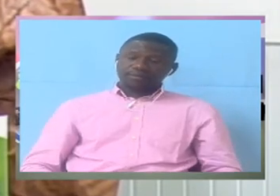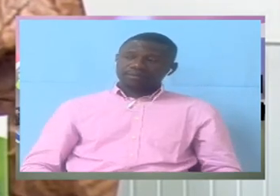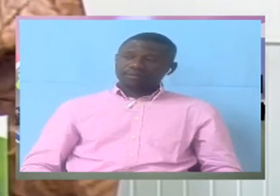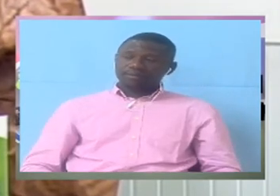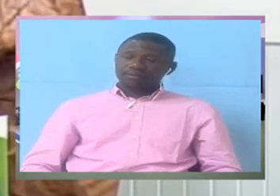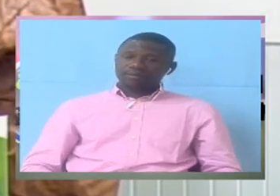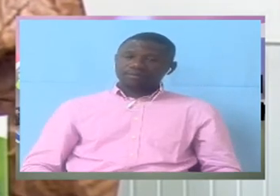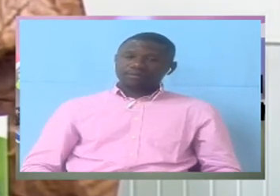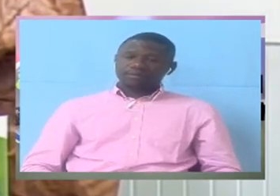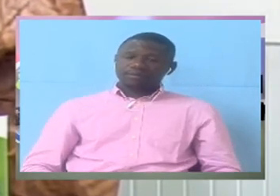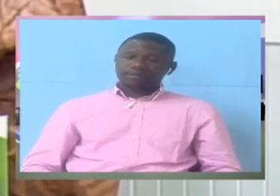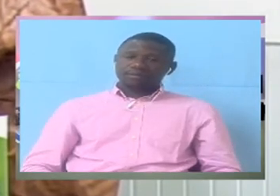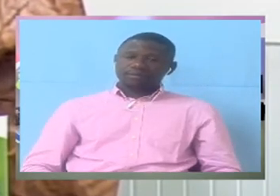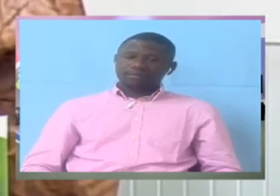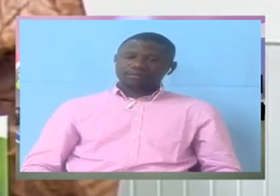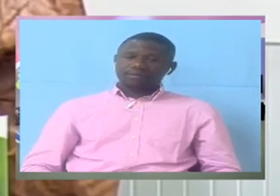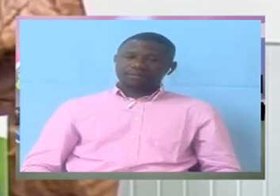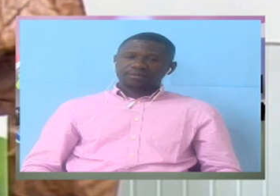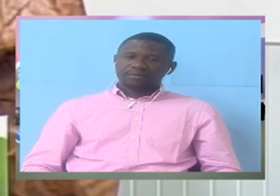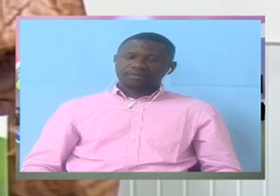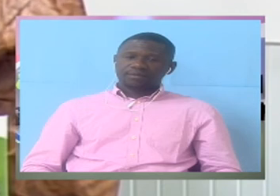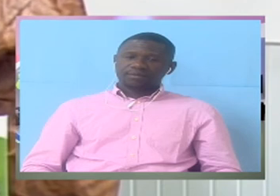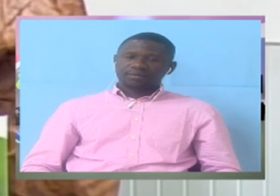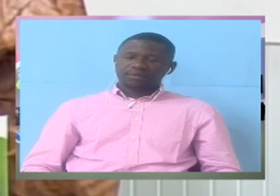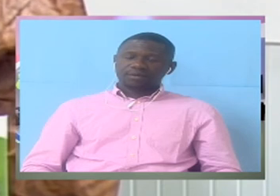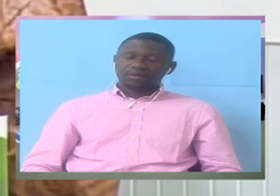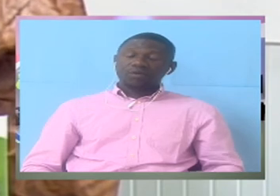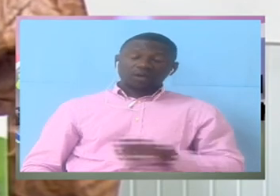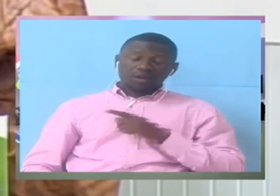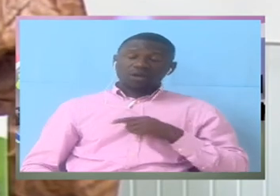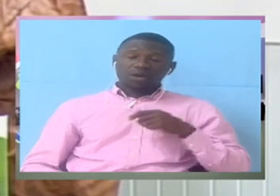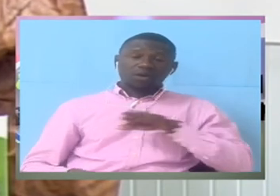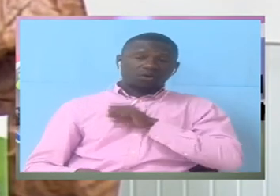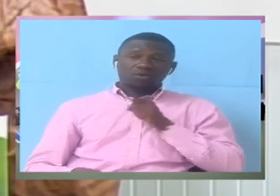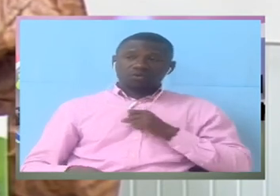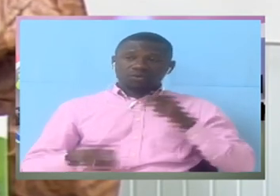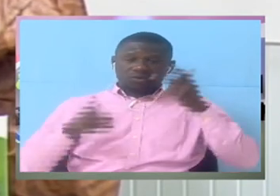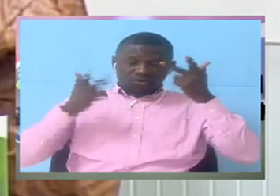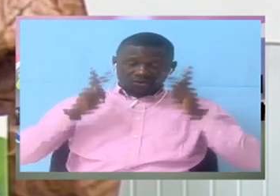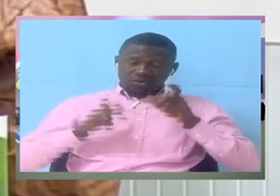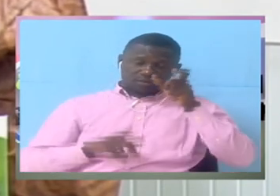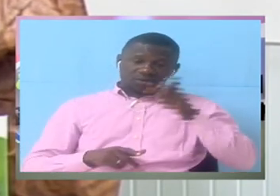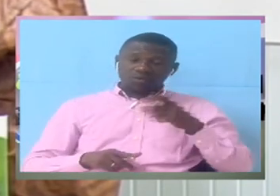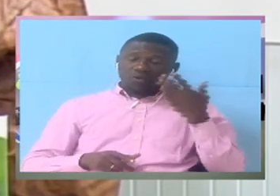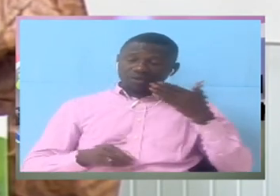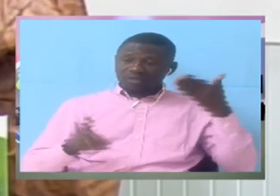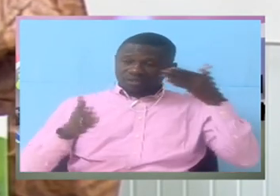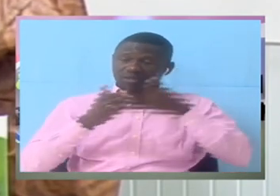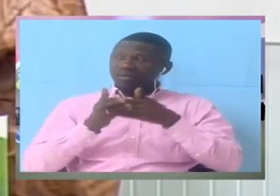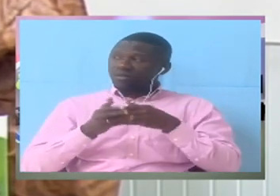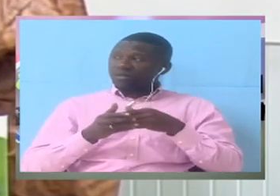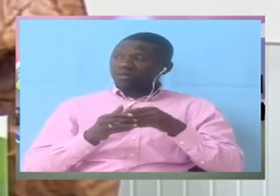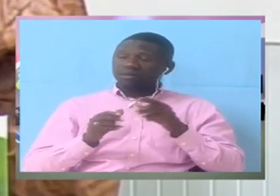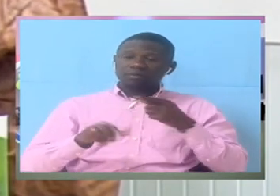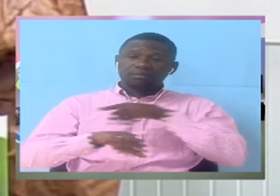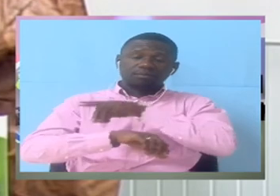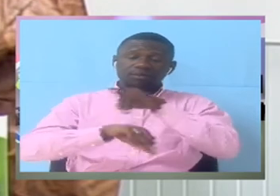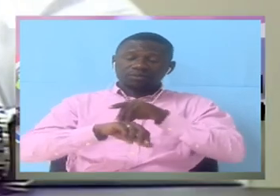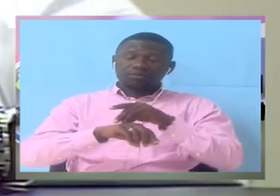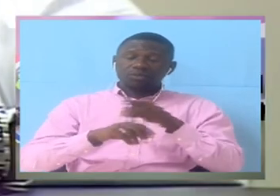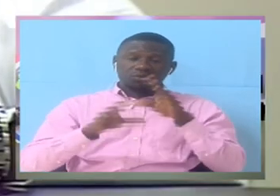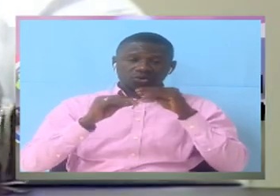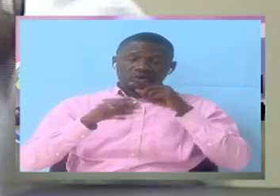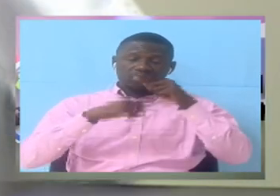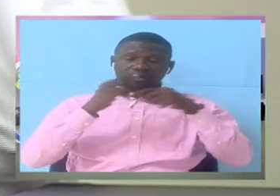la lawyer wo mbo fotar wo tofano nim fotar court. Well, our lawyer, well, when we reach the stage where we talk about the court. Between November